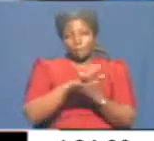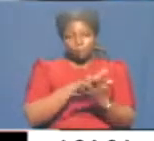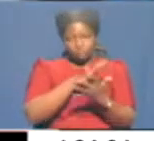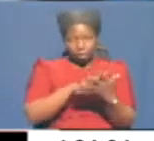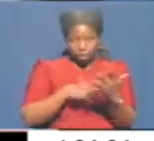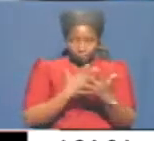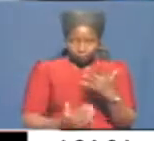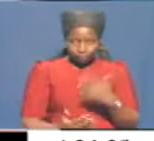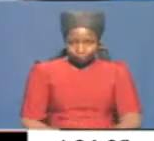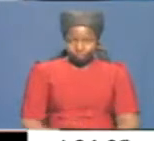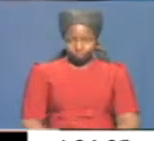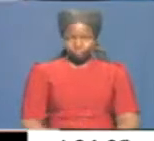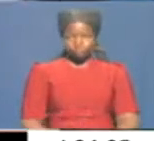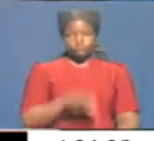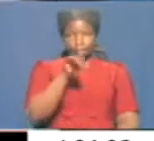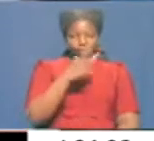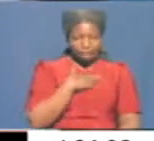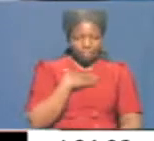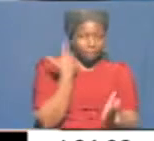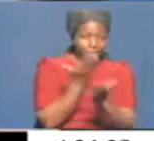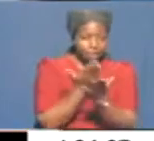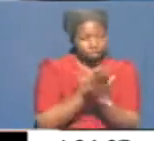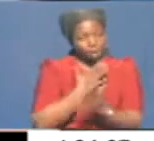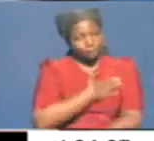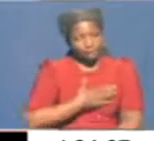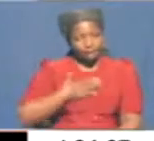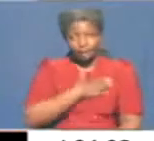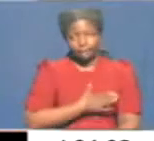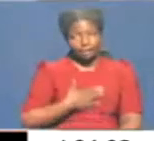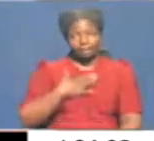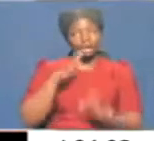tafadhali mchukulie uzito na hiyo sehemu hiyo irrigated.